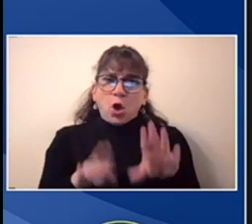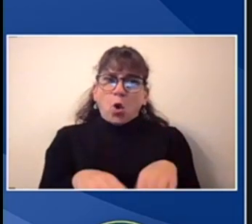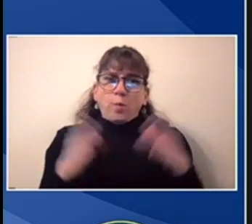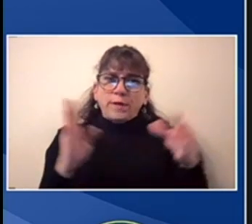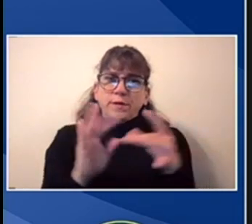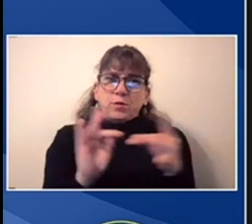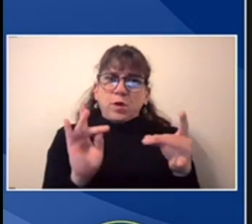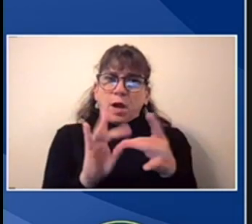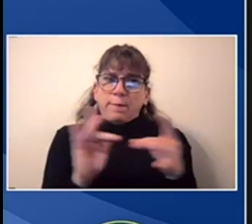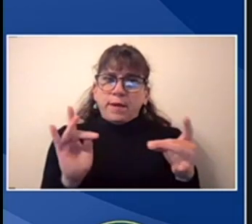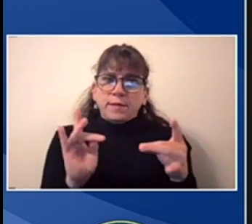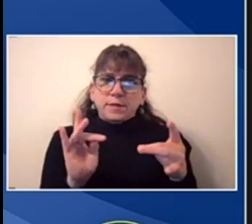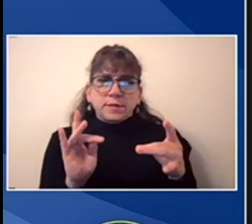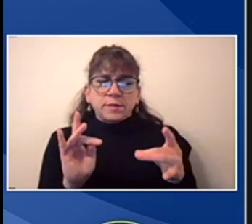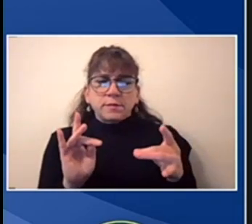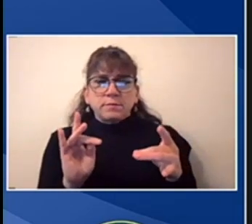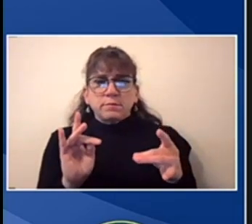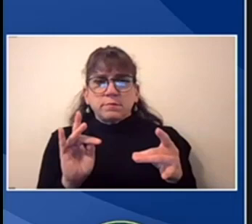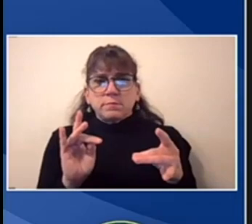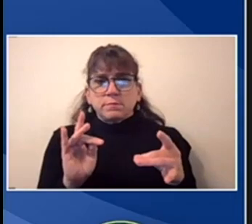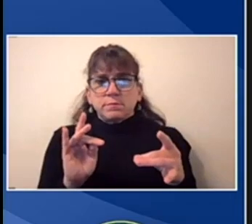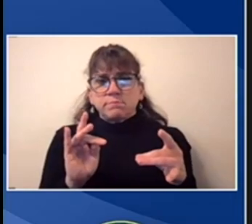comments.